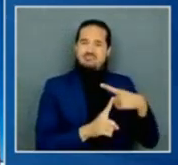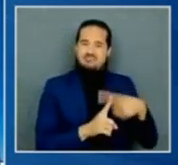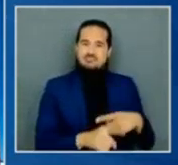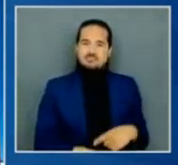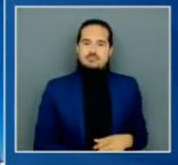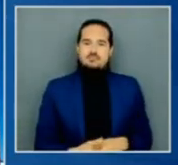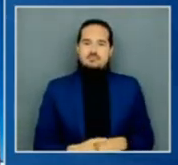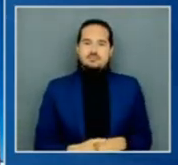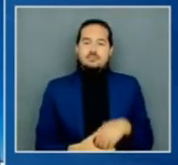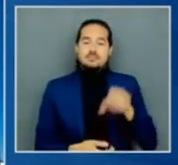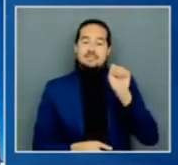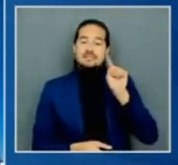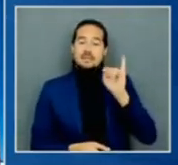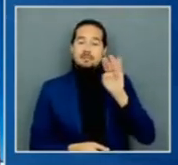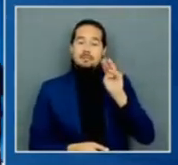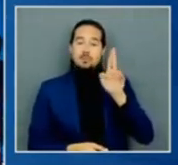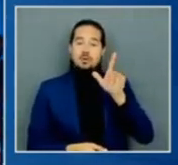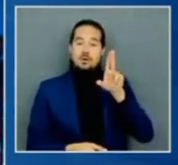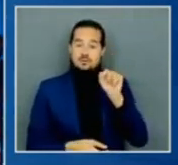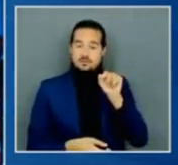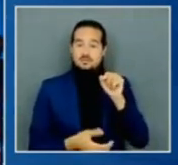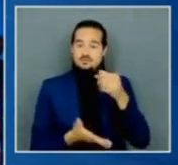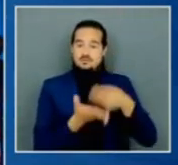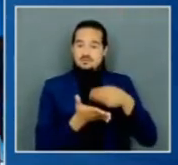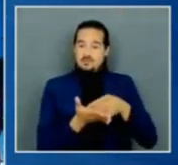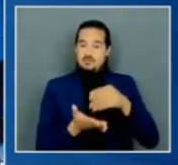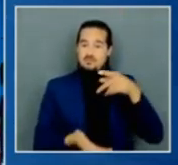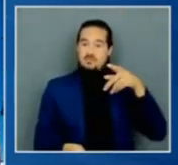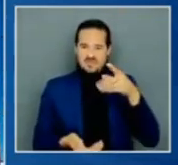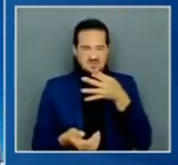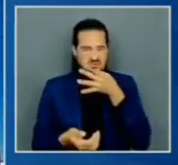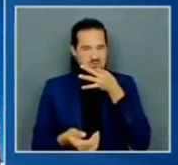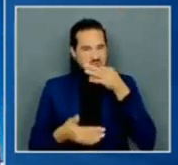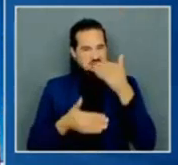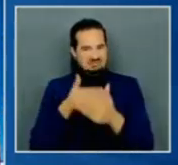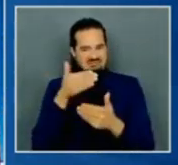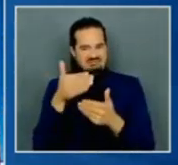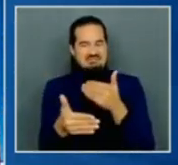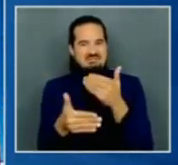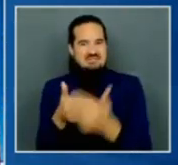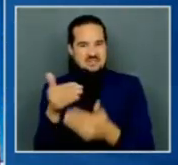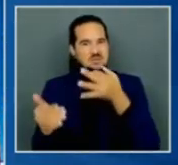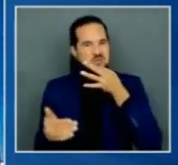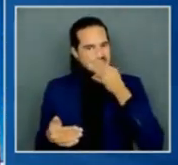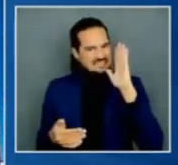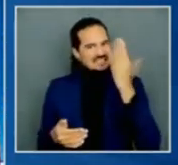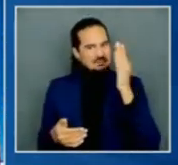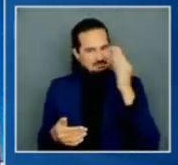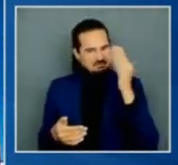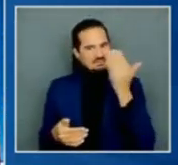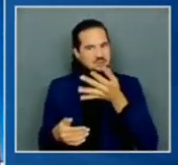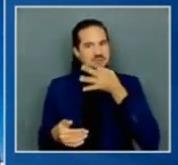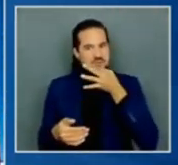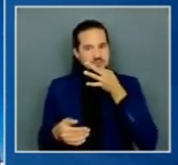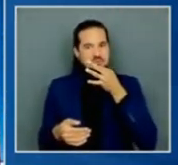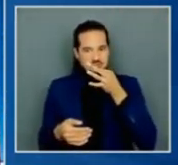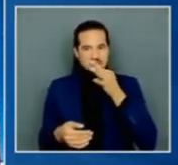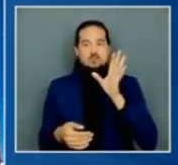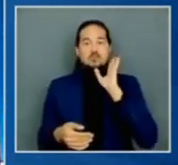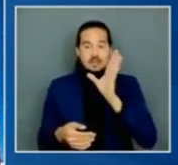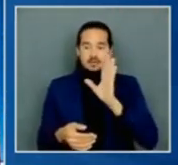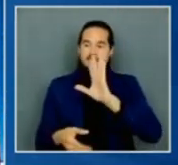The stimulus package is encouraging. It looks like they're very, very close. And it looks like there's going to be